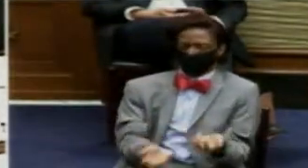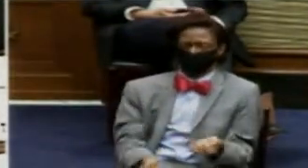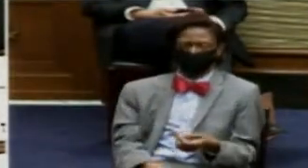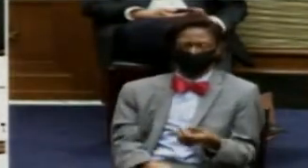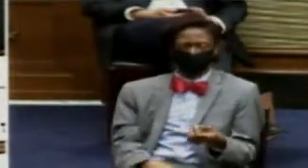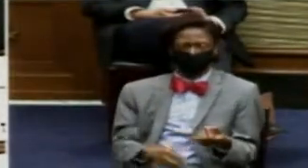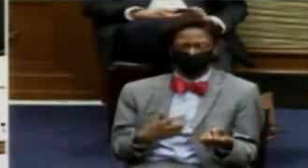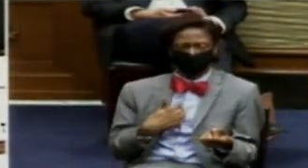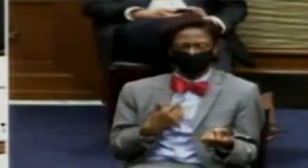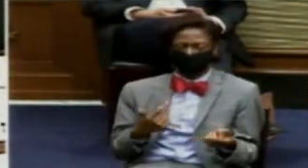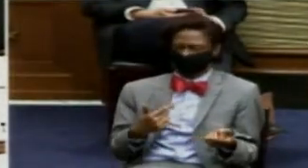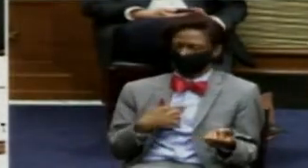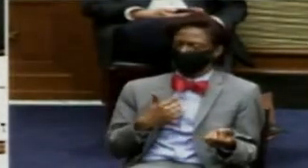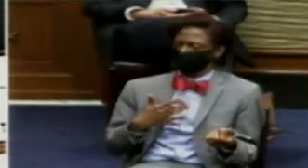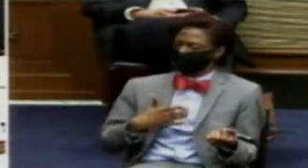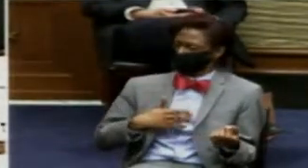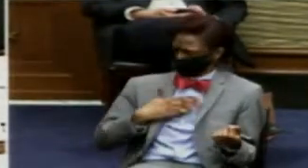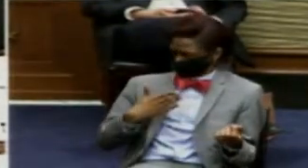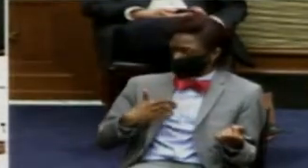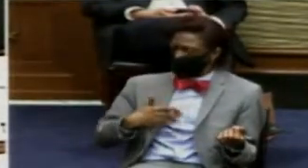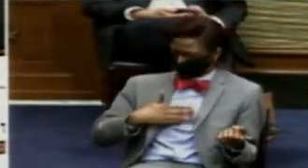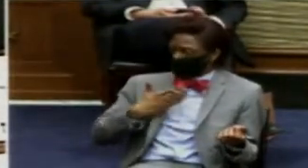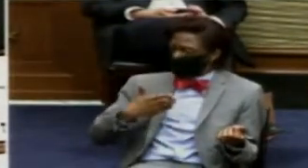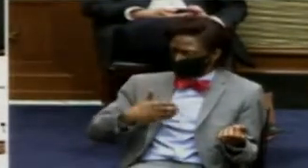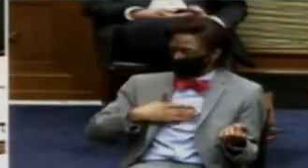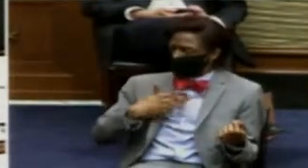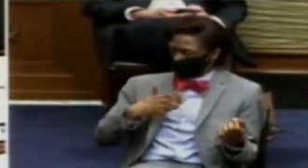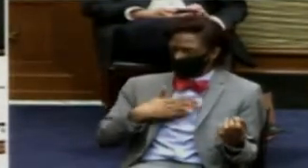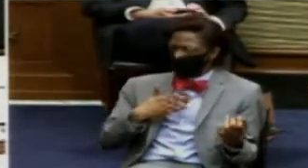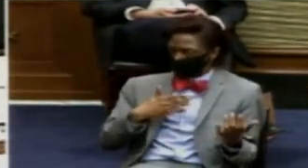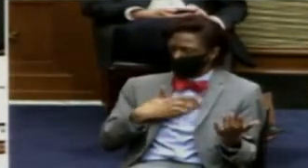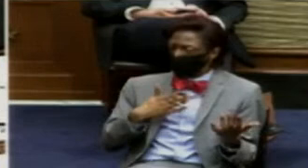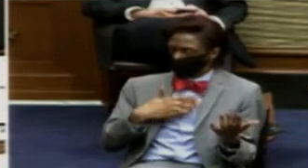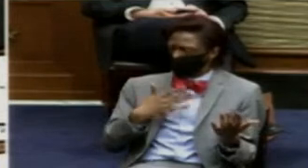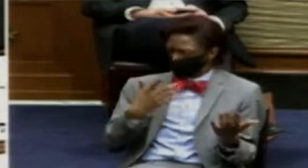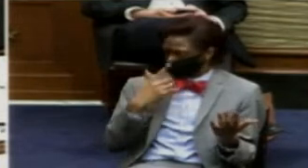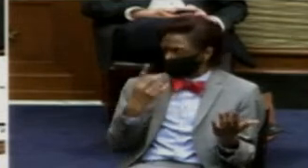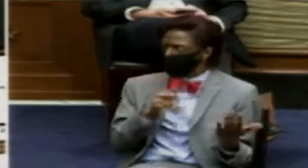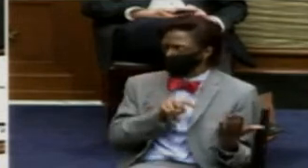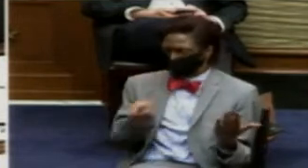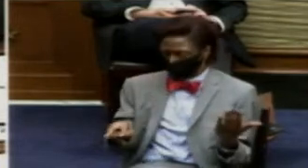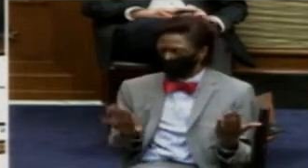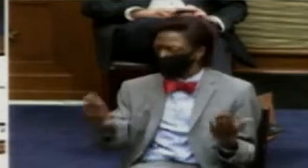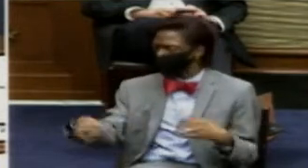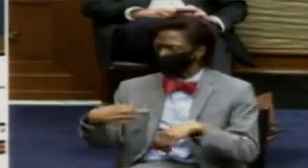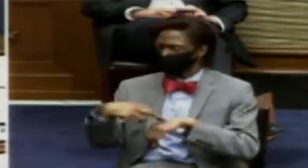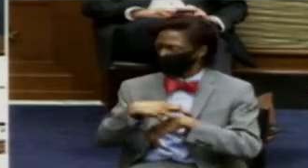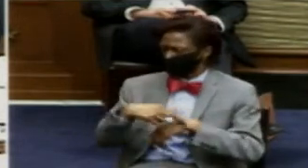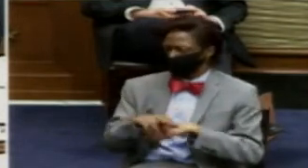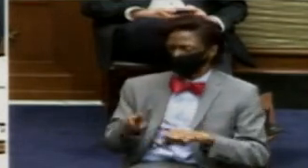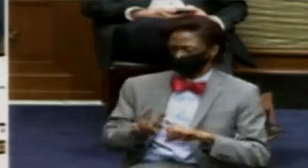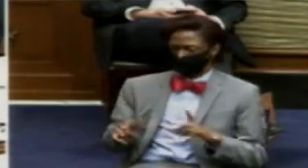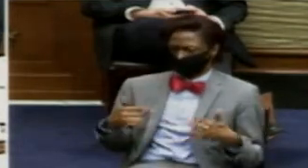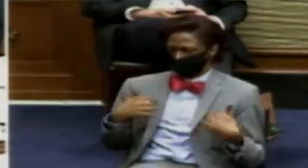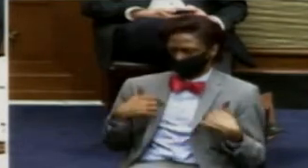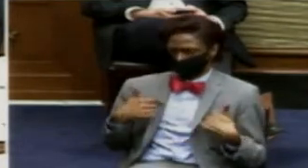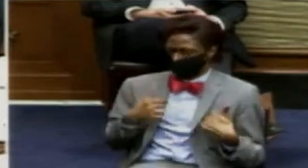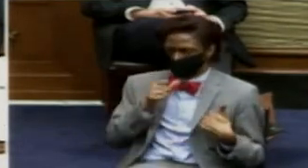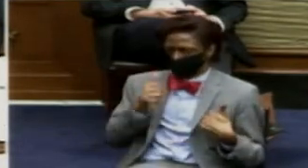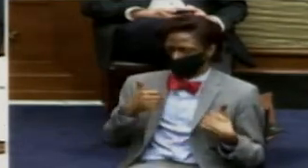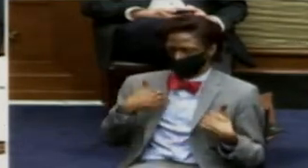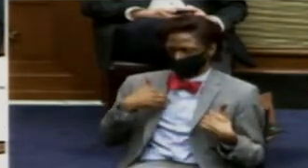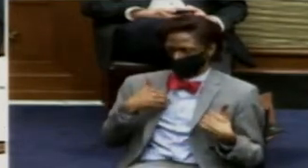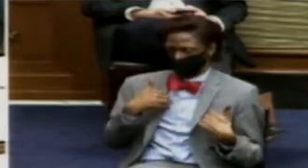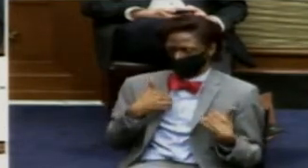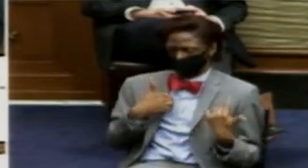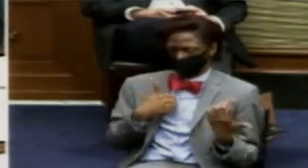8? I'm happy to go and refer to your references, but I don't have the